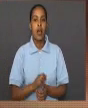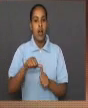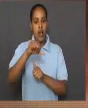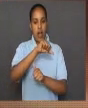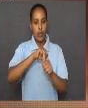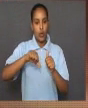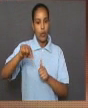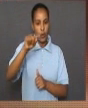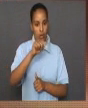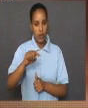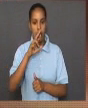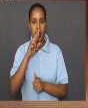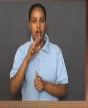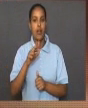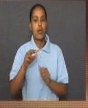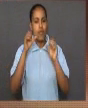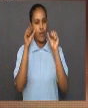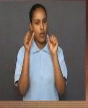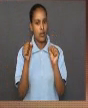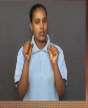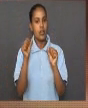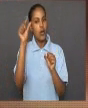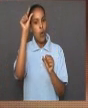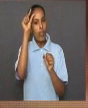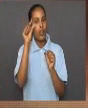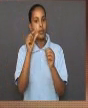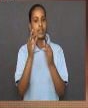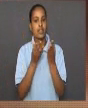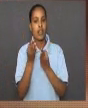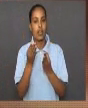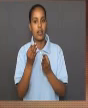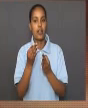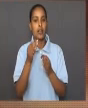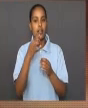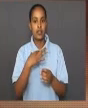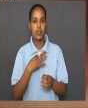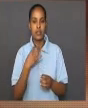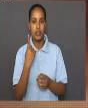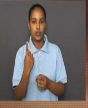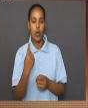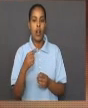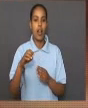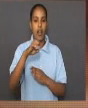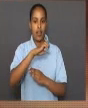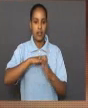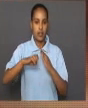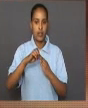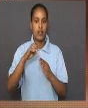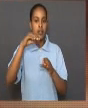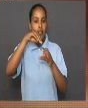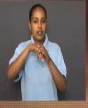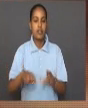Atomic orbitals are the possible quantum states of an individual electron in